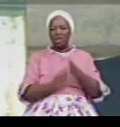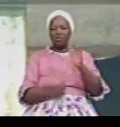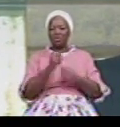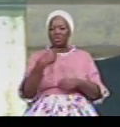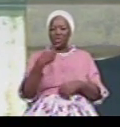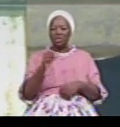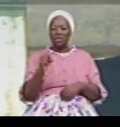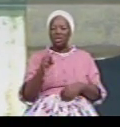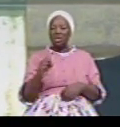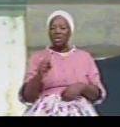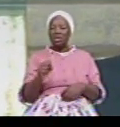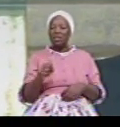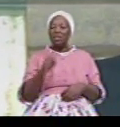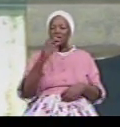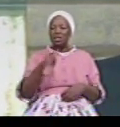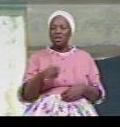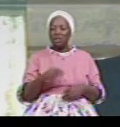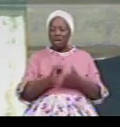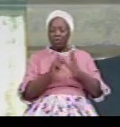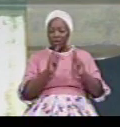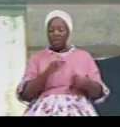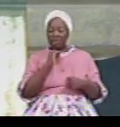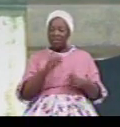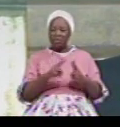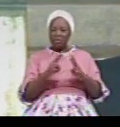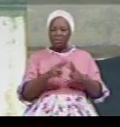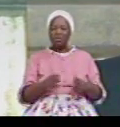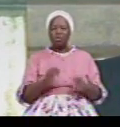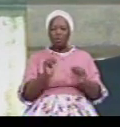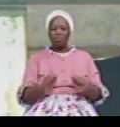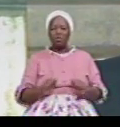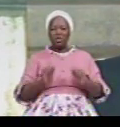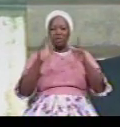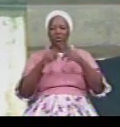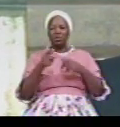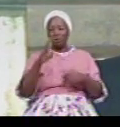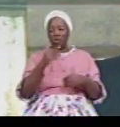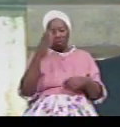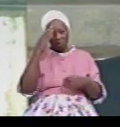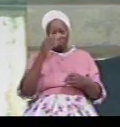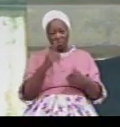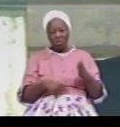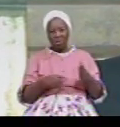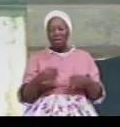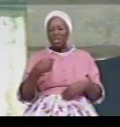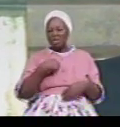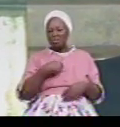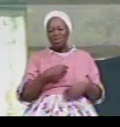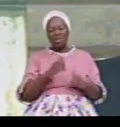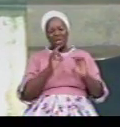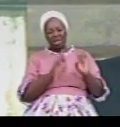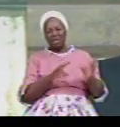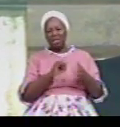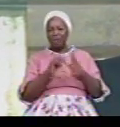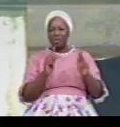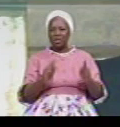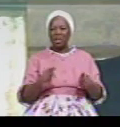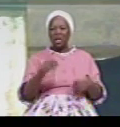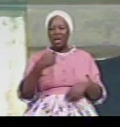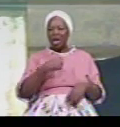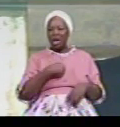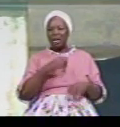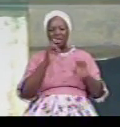He's so committed to God. And you know what, Jehoshaphat? I hate him. I hate